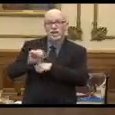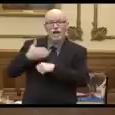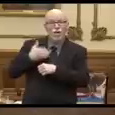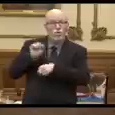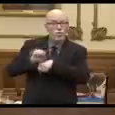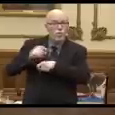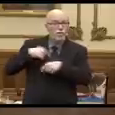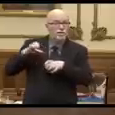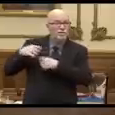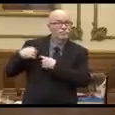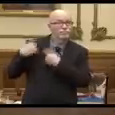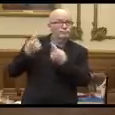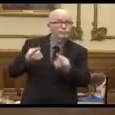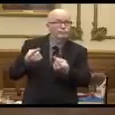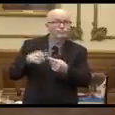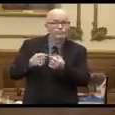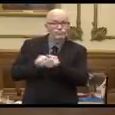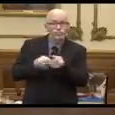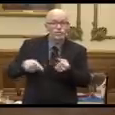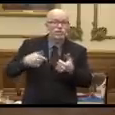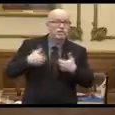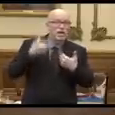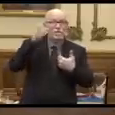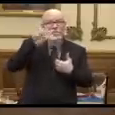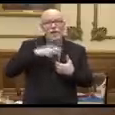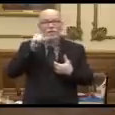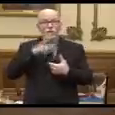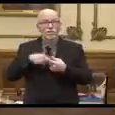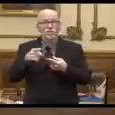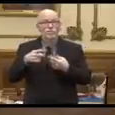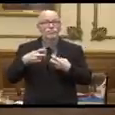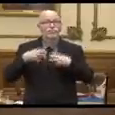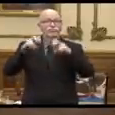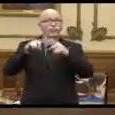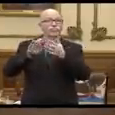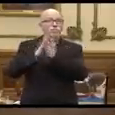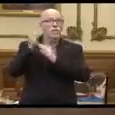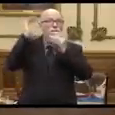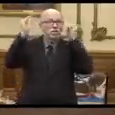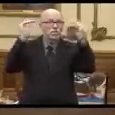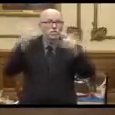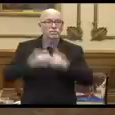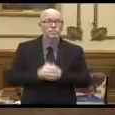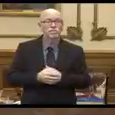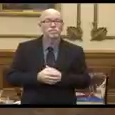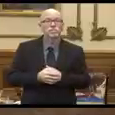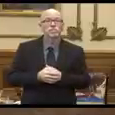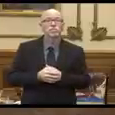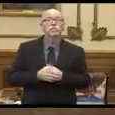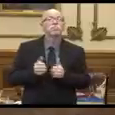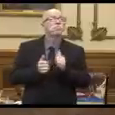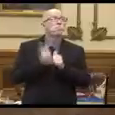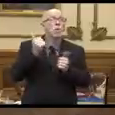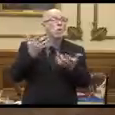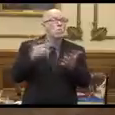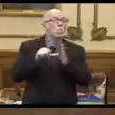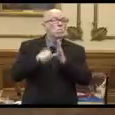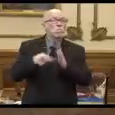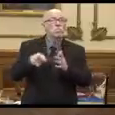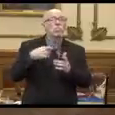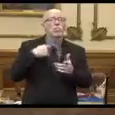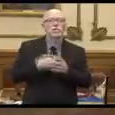has already done to support these young men and women as they transition into adulthood. Most notably, This includes